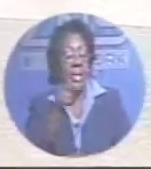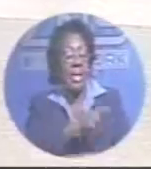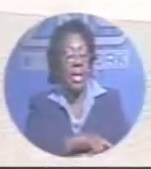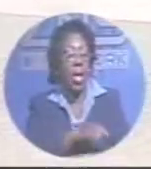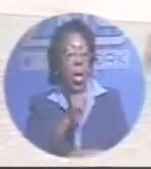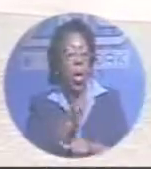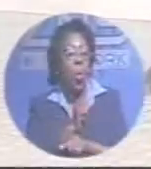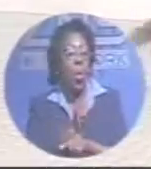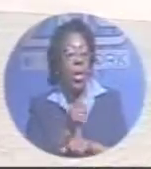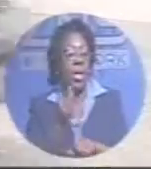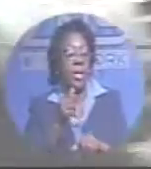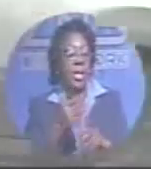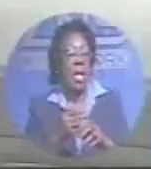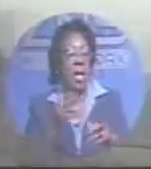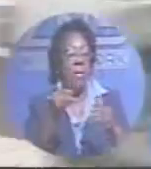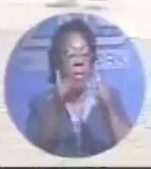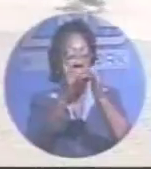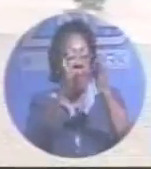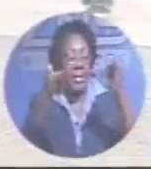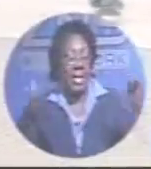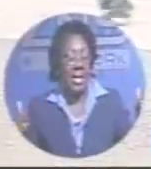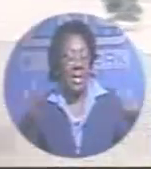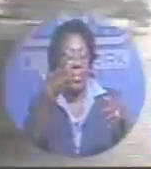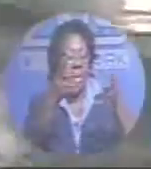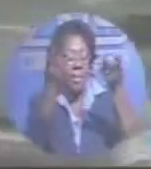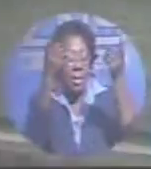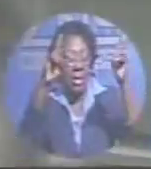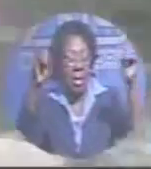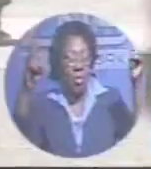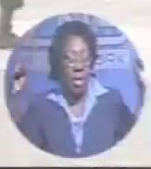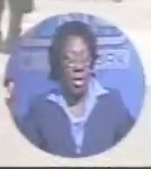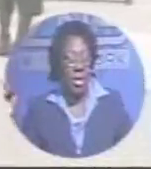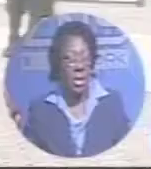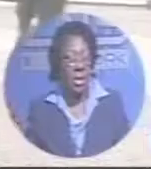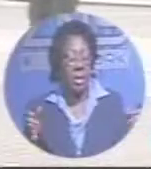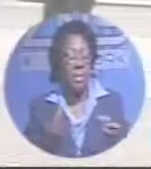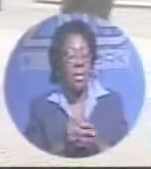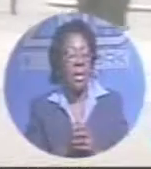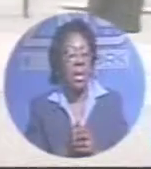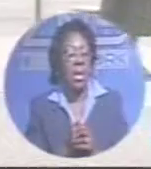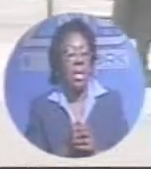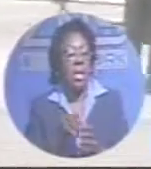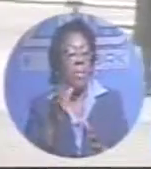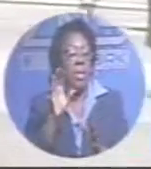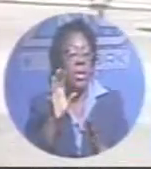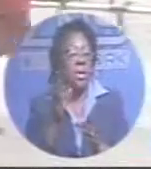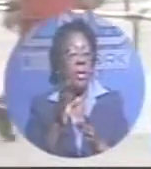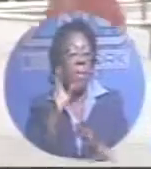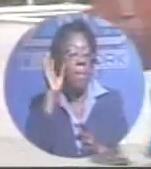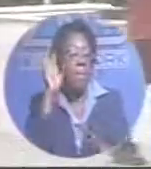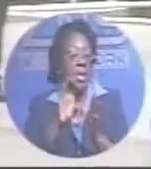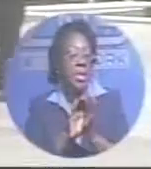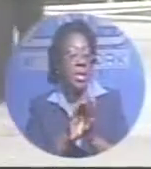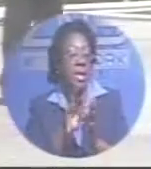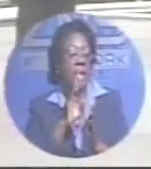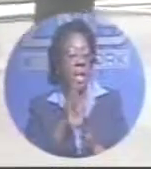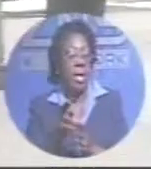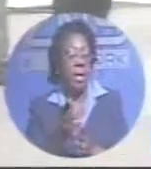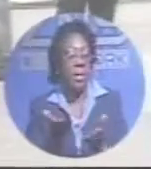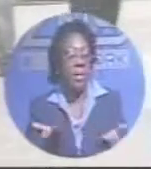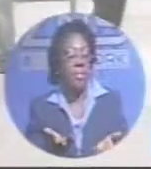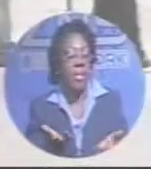coming in, erecting tents, putting in all the decorations. You can see the frames of pictures that were here for the previous celebration for the Queen. Those